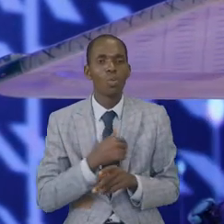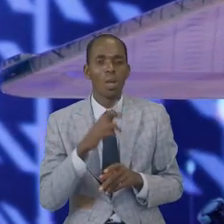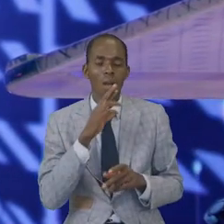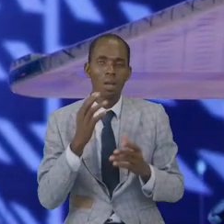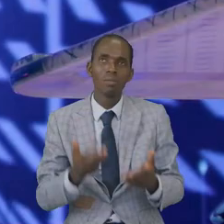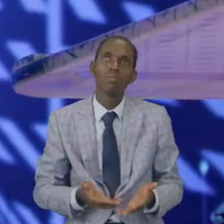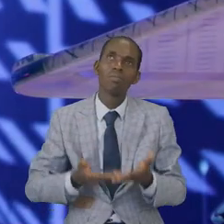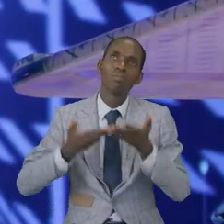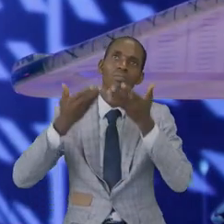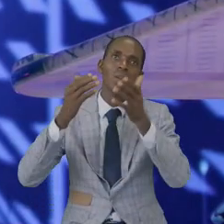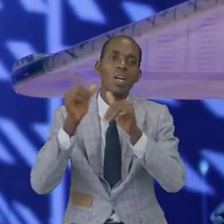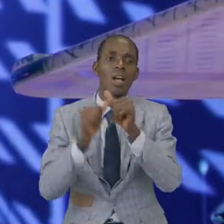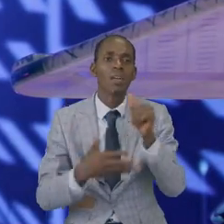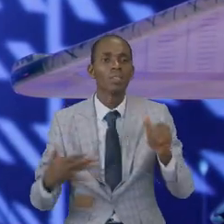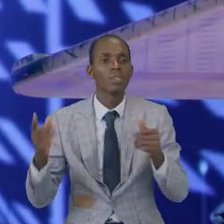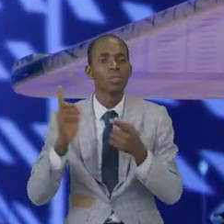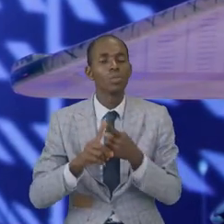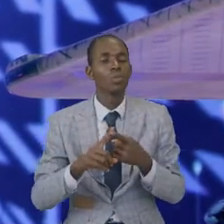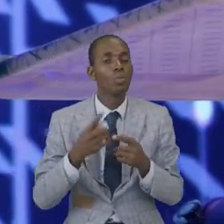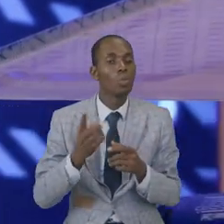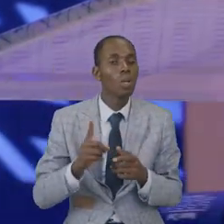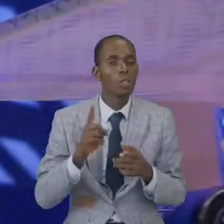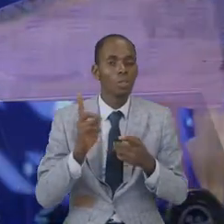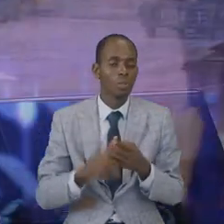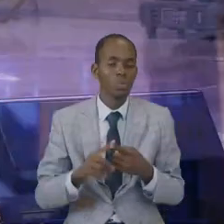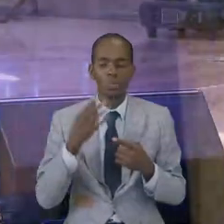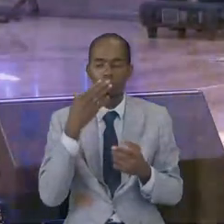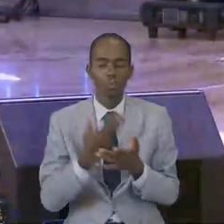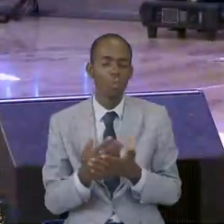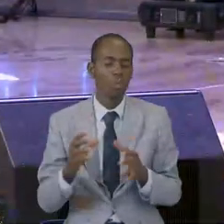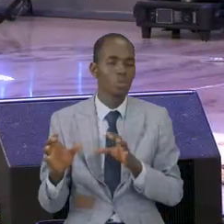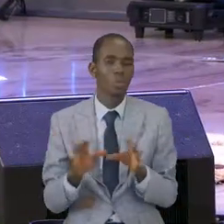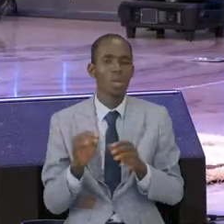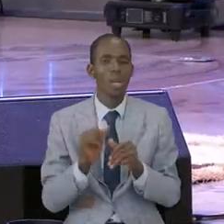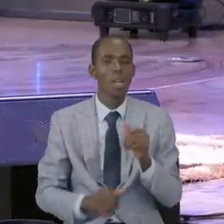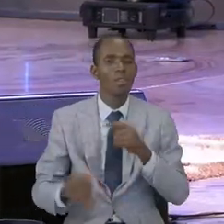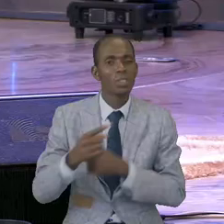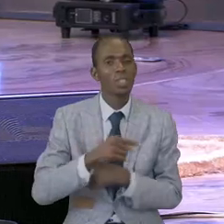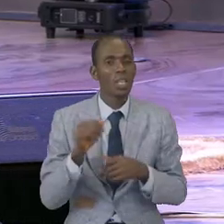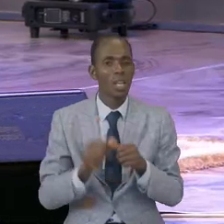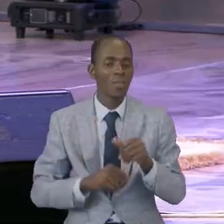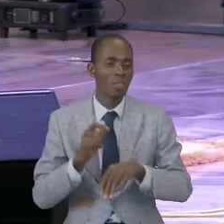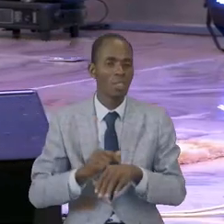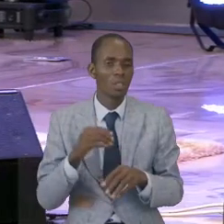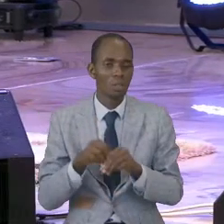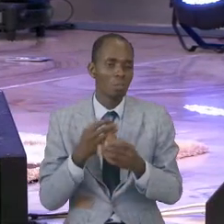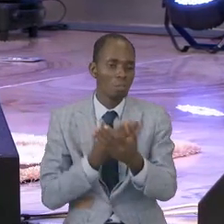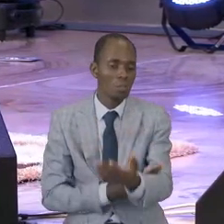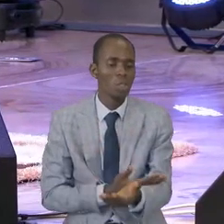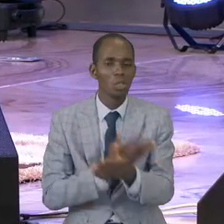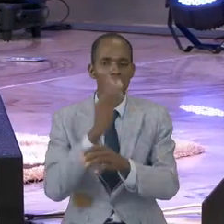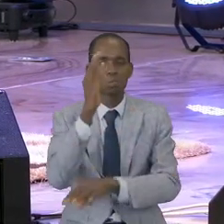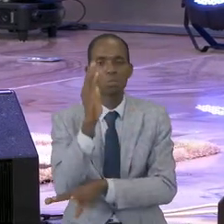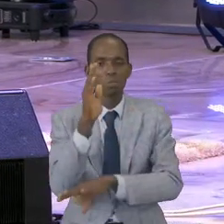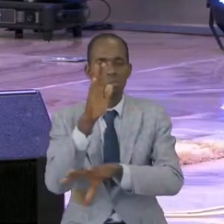consecrate everything to well-doing. Every day and every moment, in the morning, in the afternoon, in the